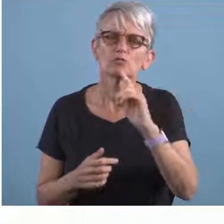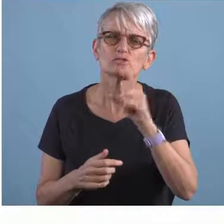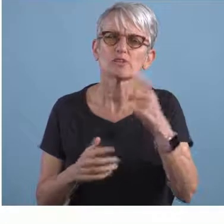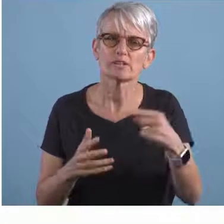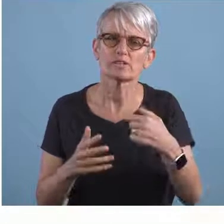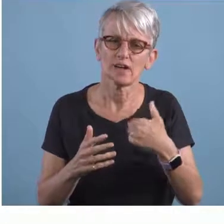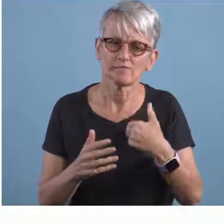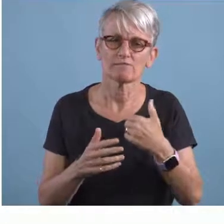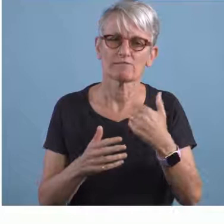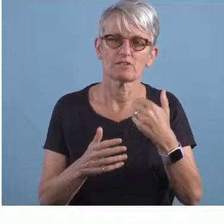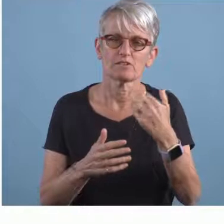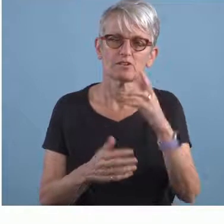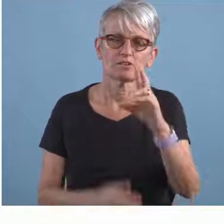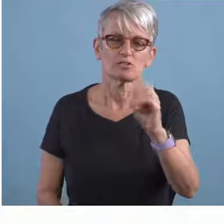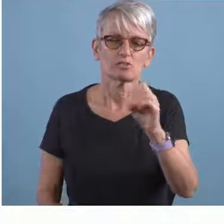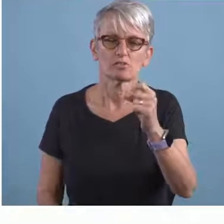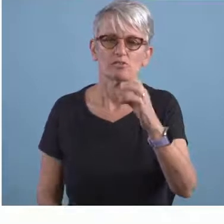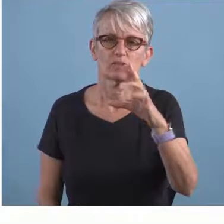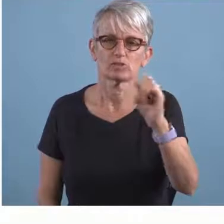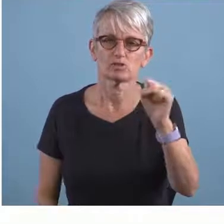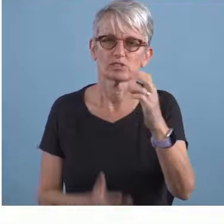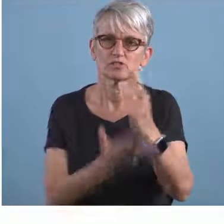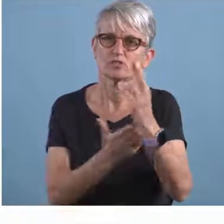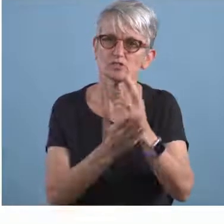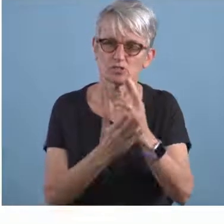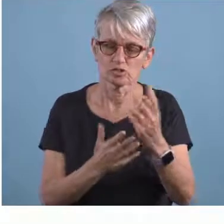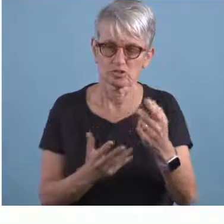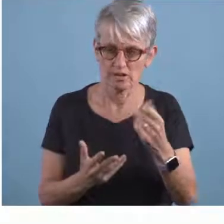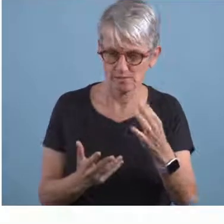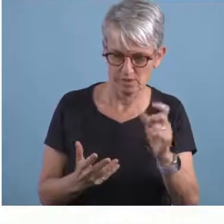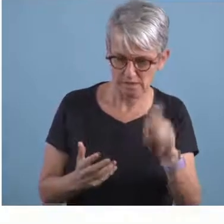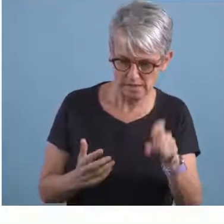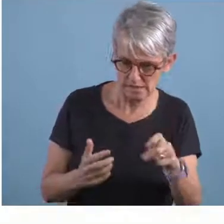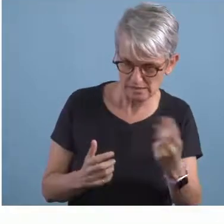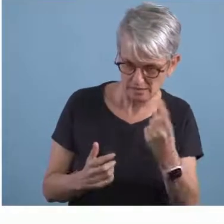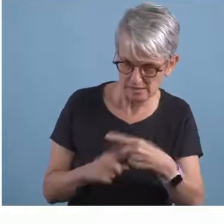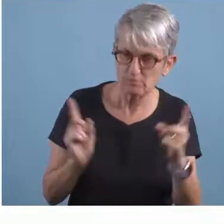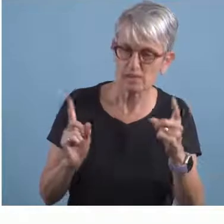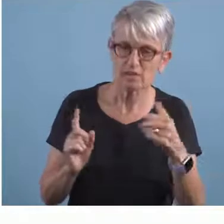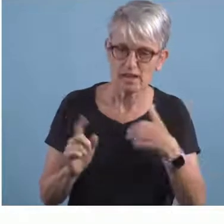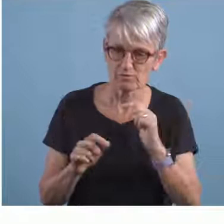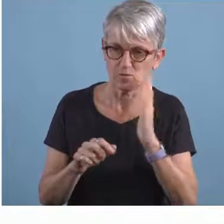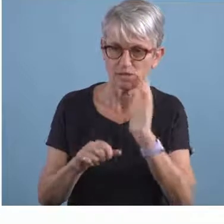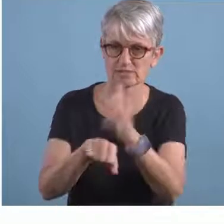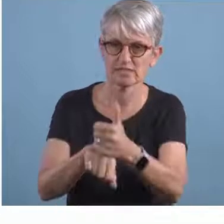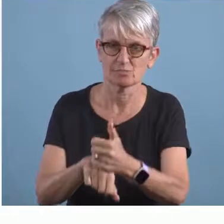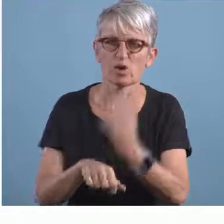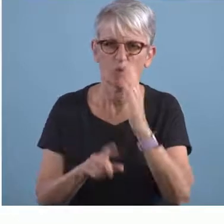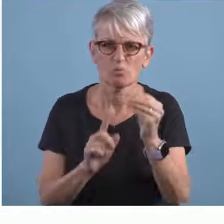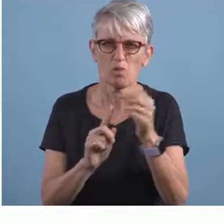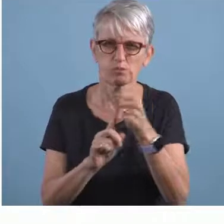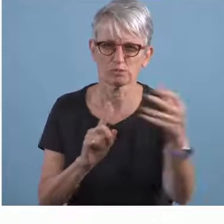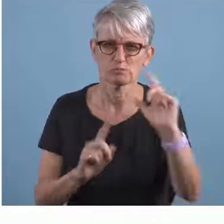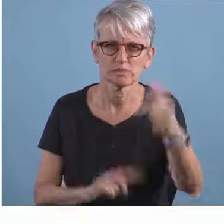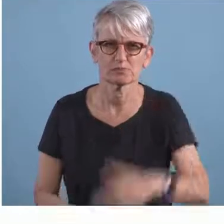to resources is different if you feel it needs to be different. And we'll go into more detail about that